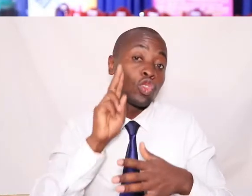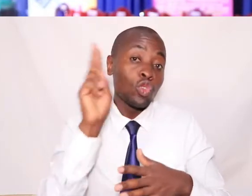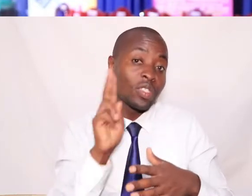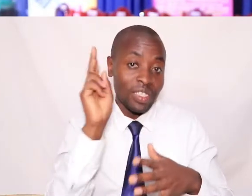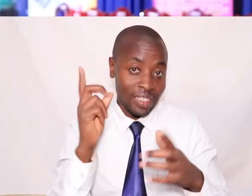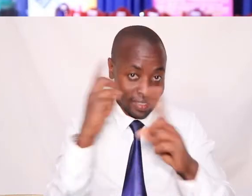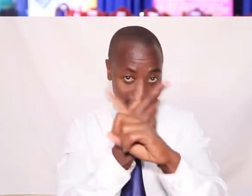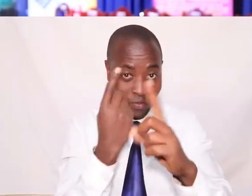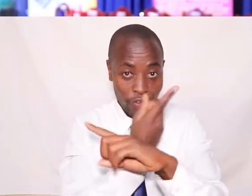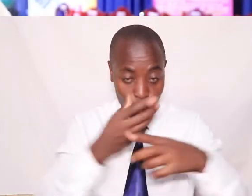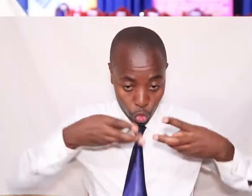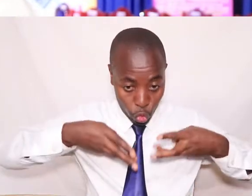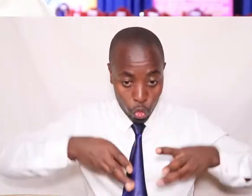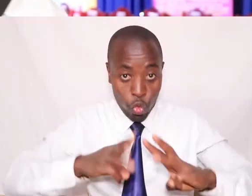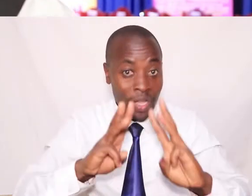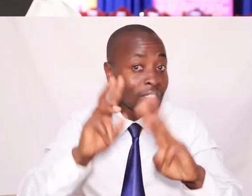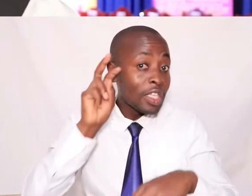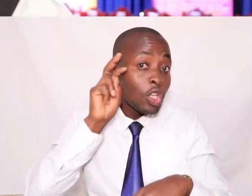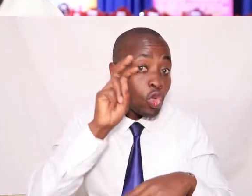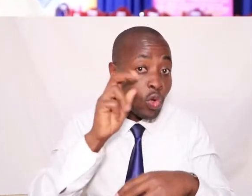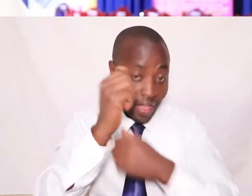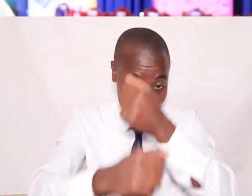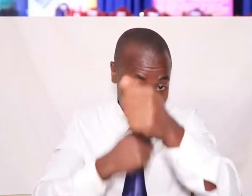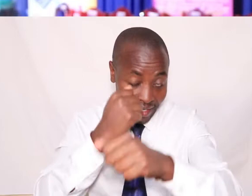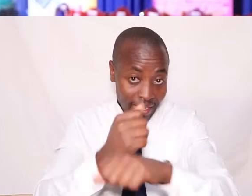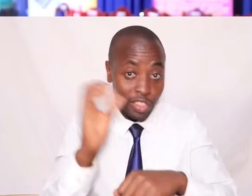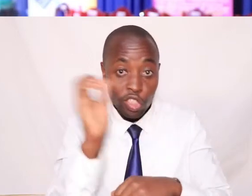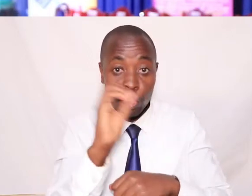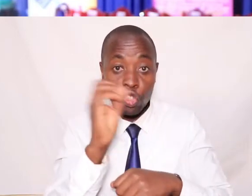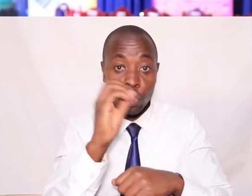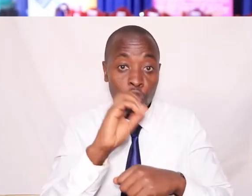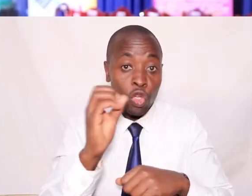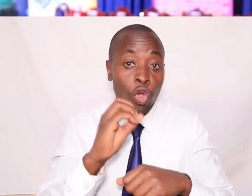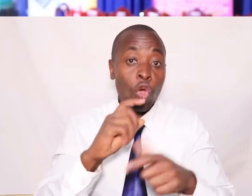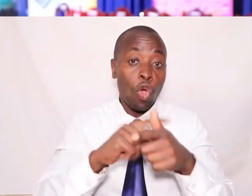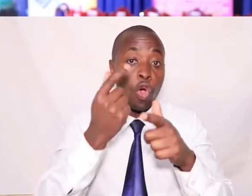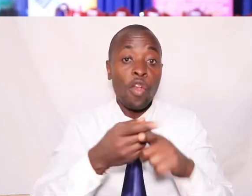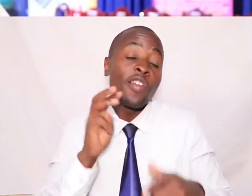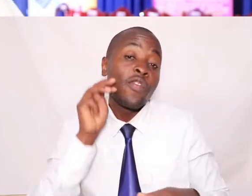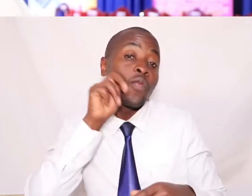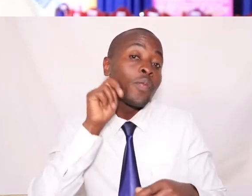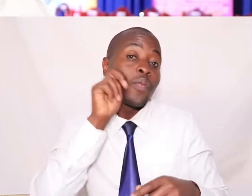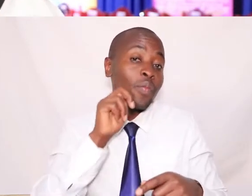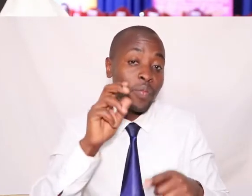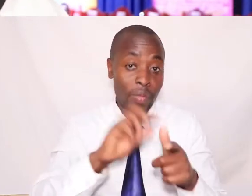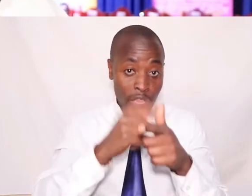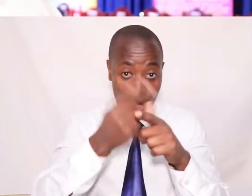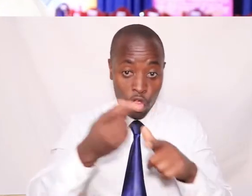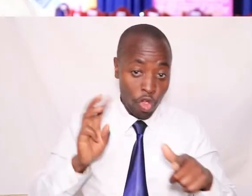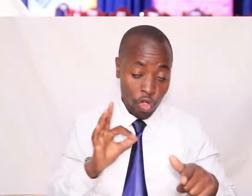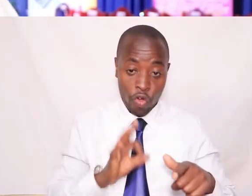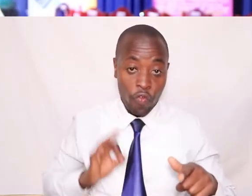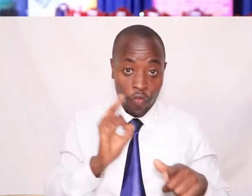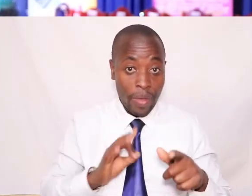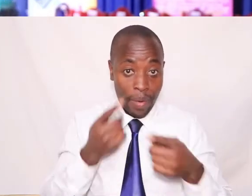in different ways. He does not look at the age, he does not look at the sex or the gender for that matter, but God